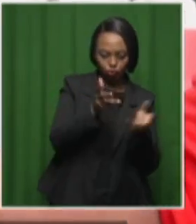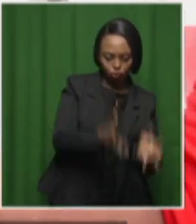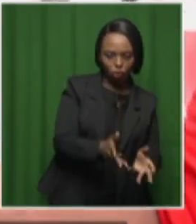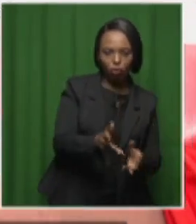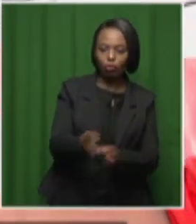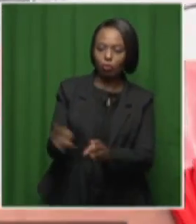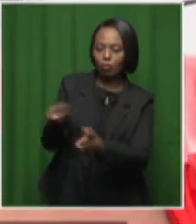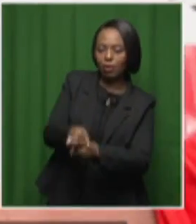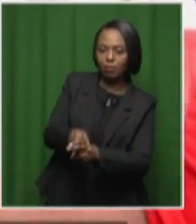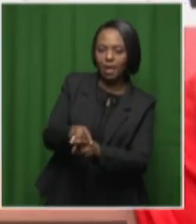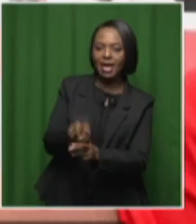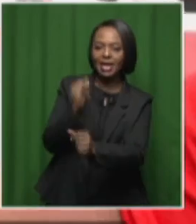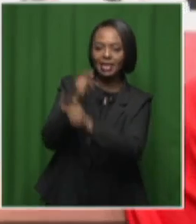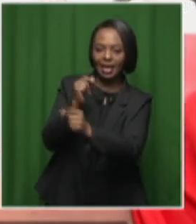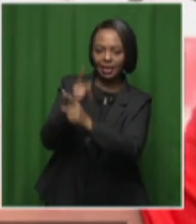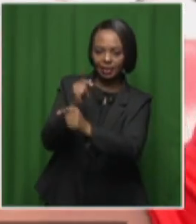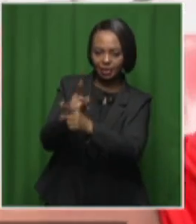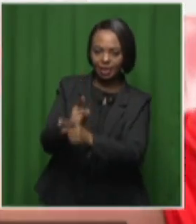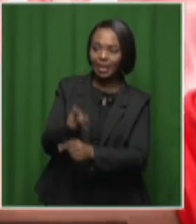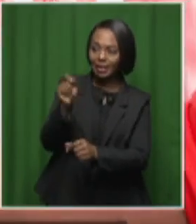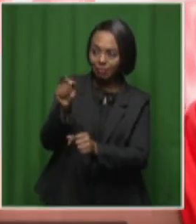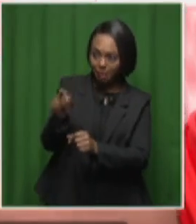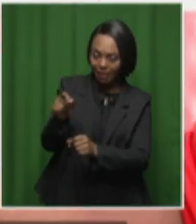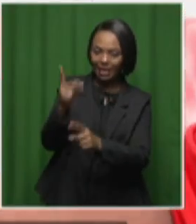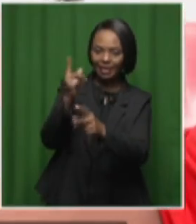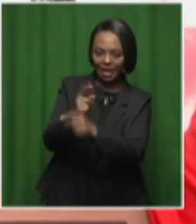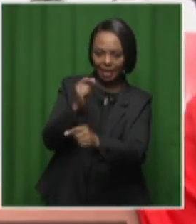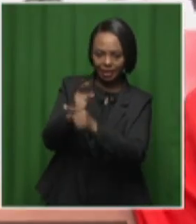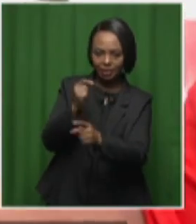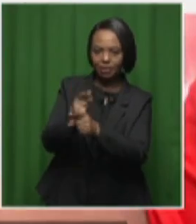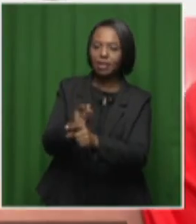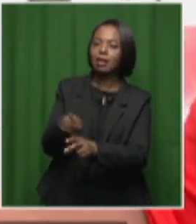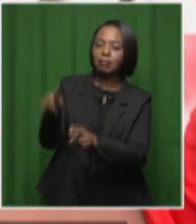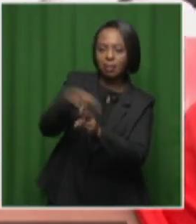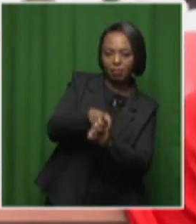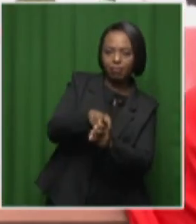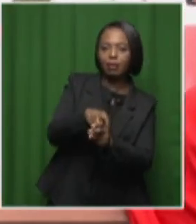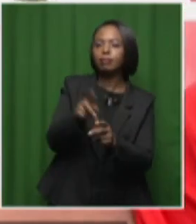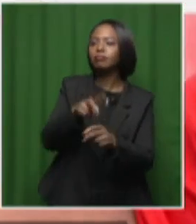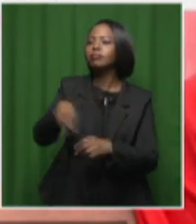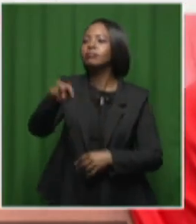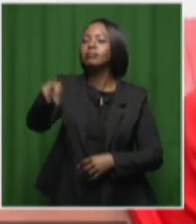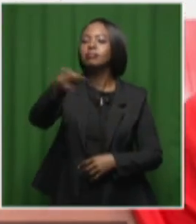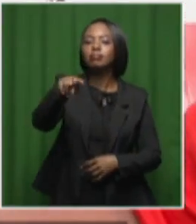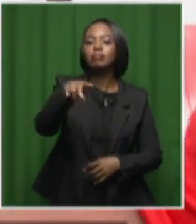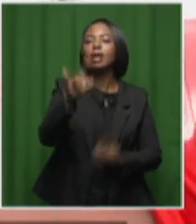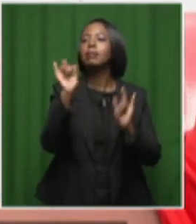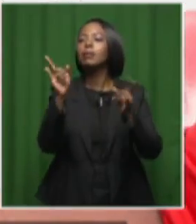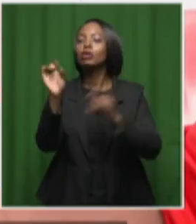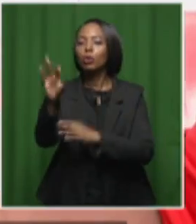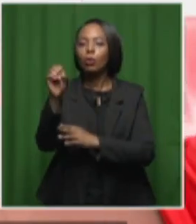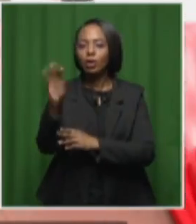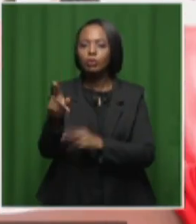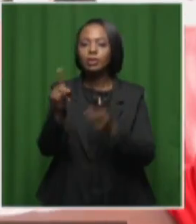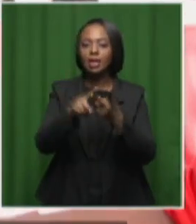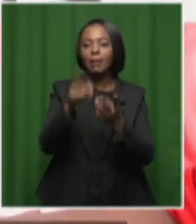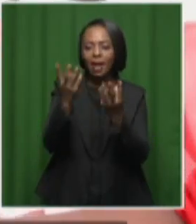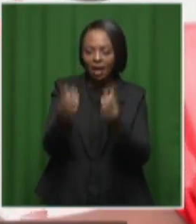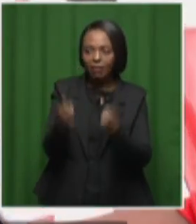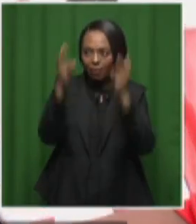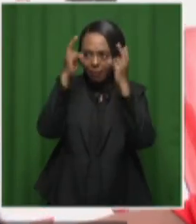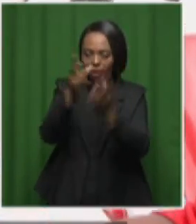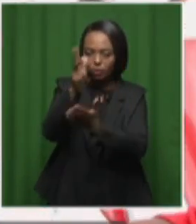mini taxi and then it takes you to Soweto. You can also hop on, hop off in Soweto. Our Soweto buses are running an hour apart, when